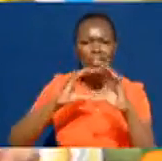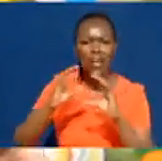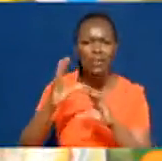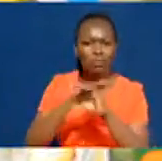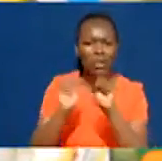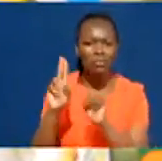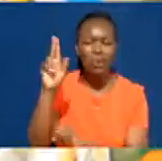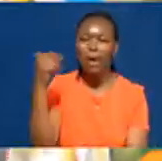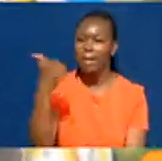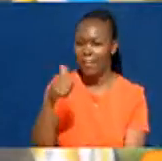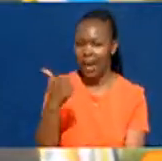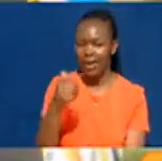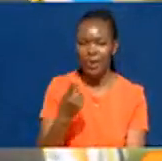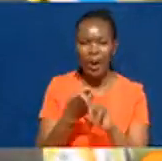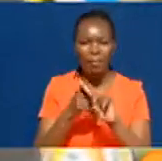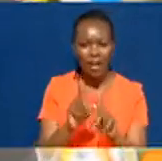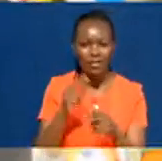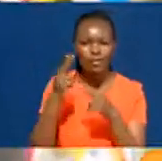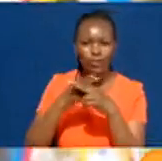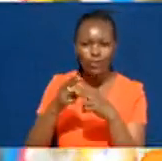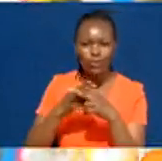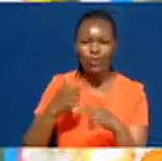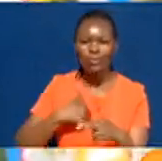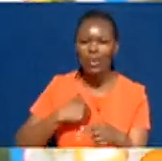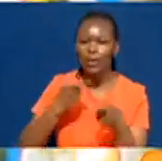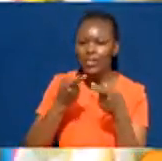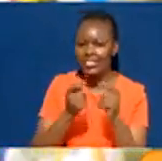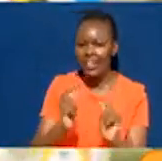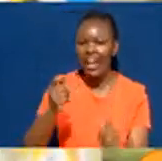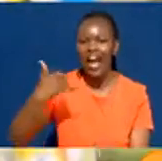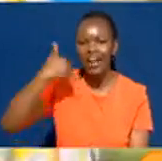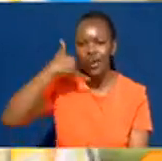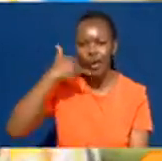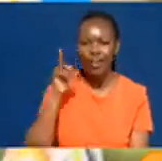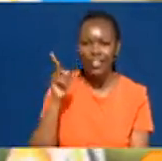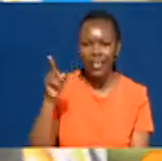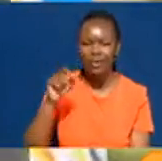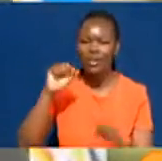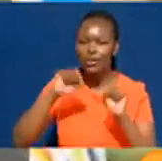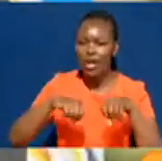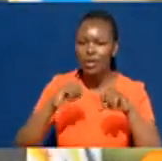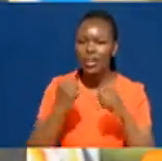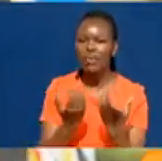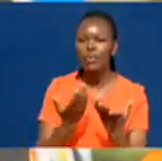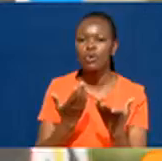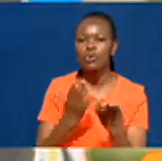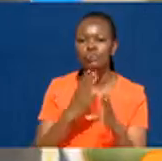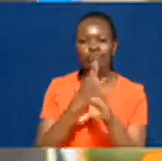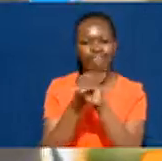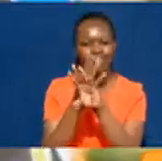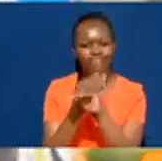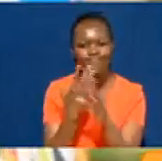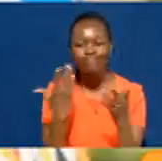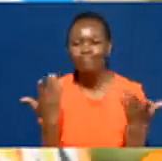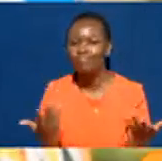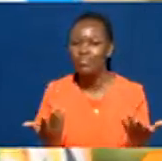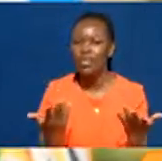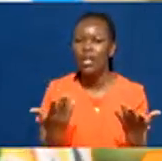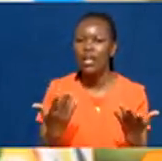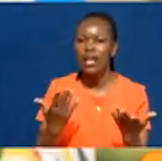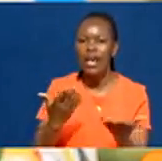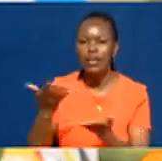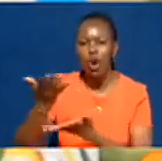but shortly I will be putting a call to him so that we can have a conversation on the